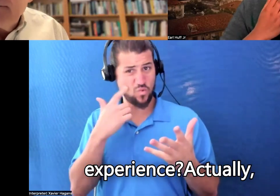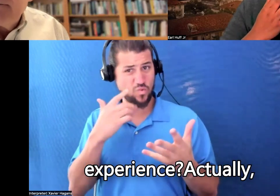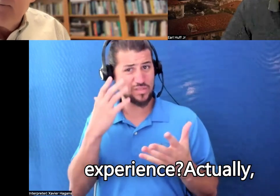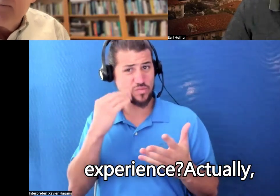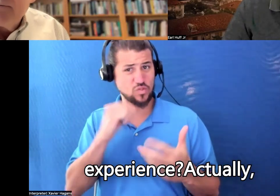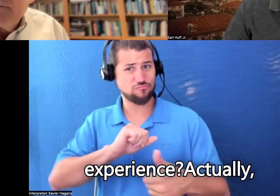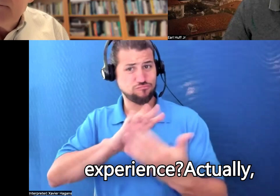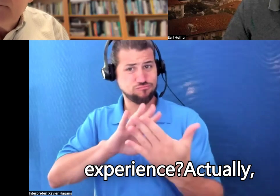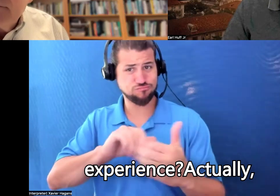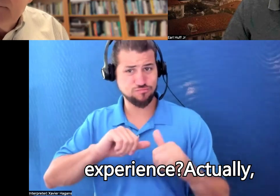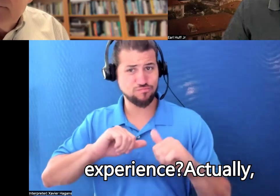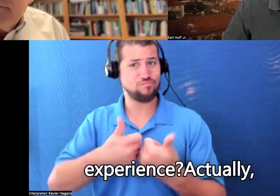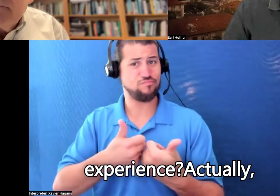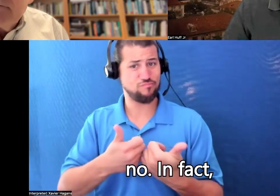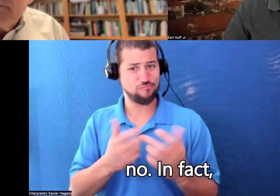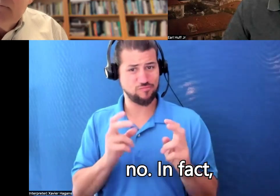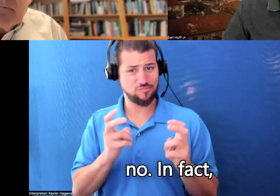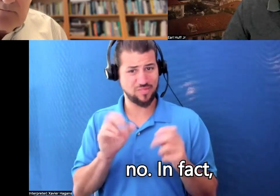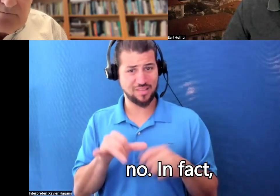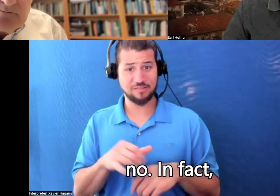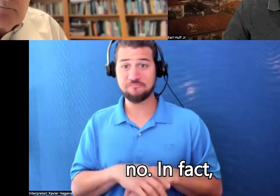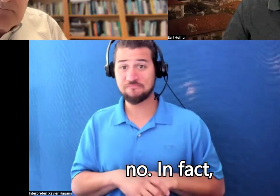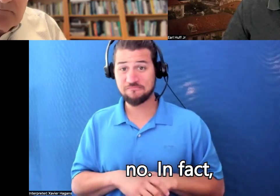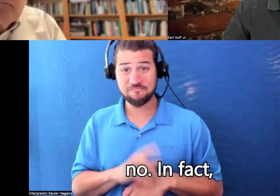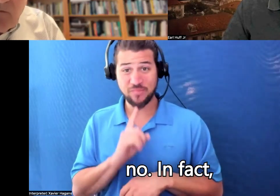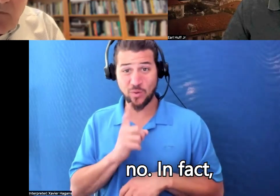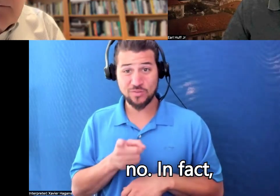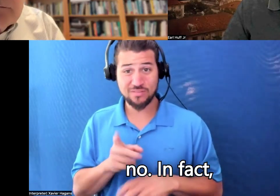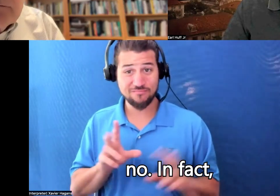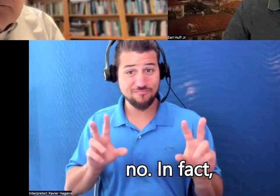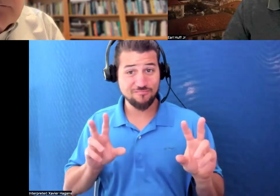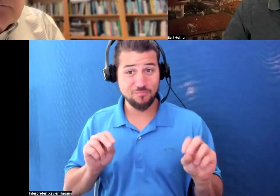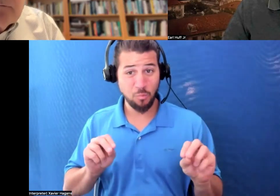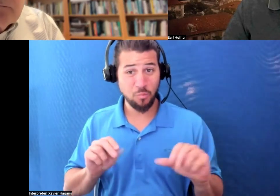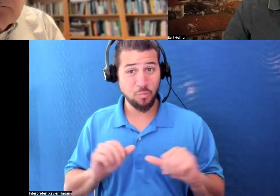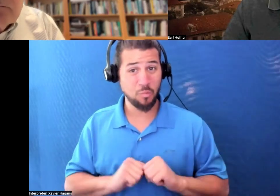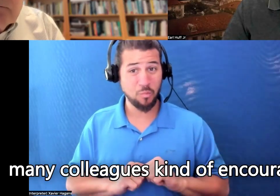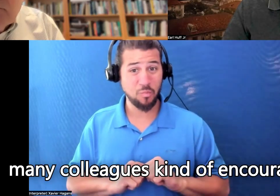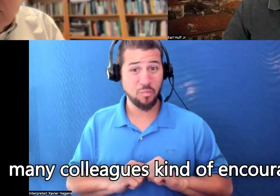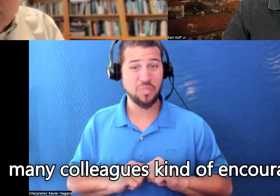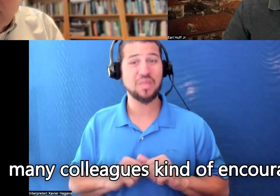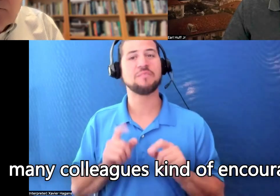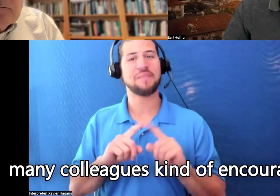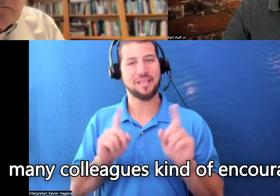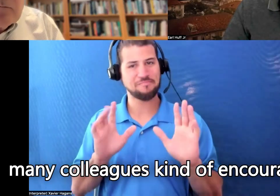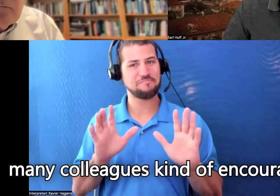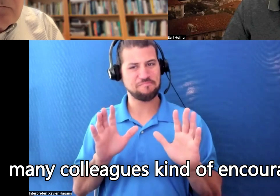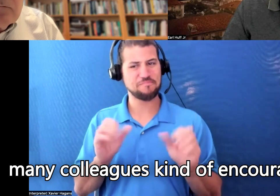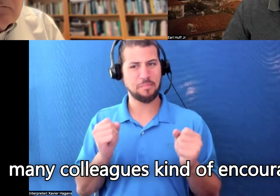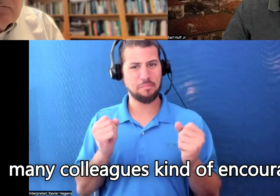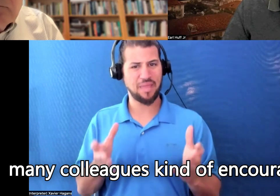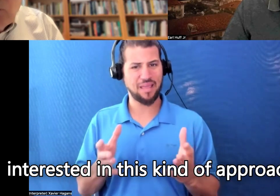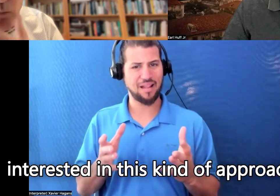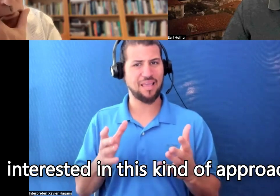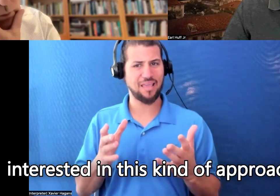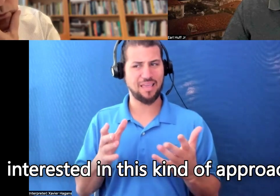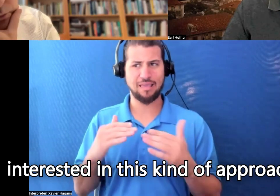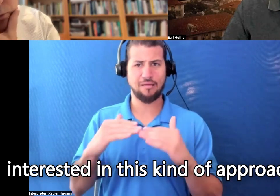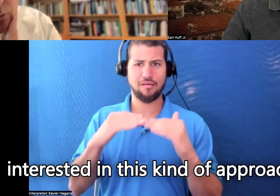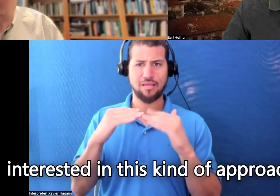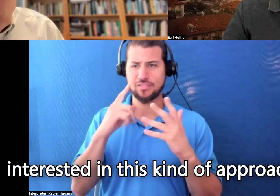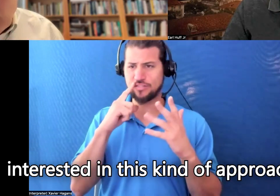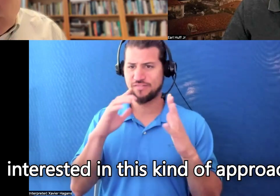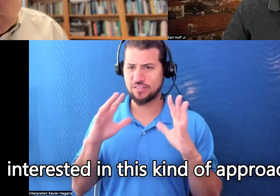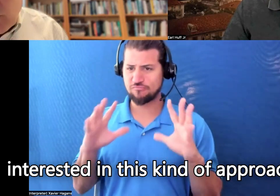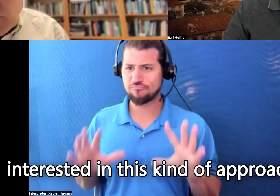experience? Actually, no. In fact, many colleagues kind of encourage or are interested in kind